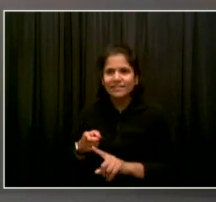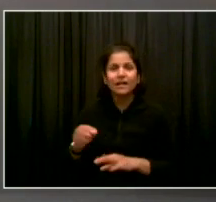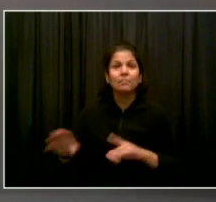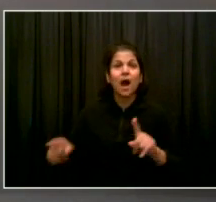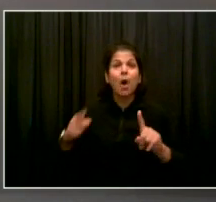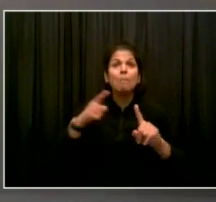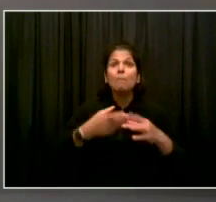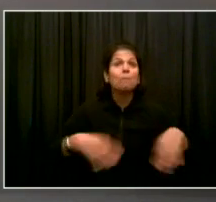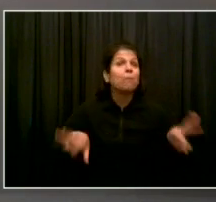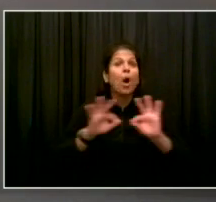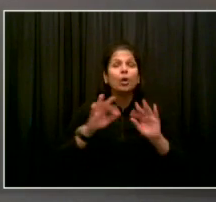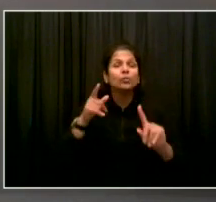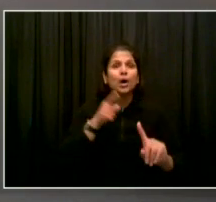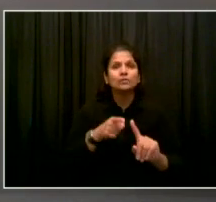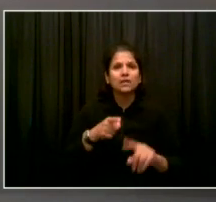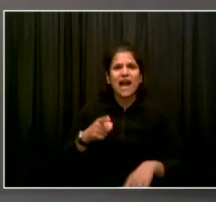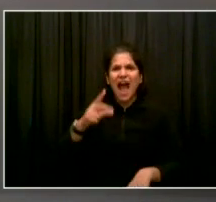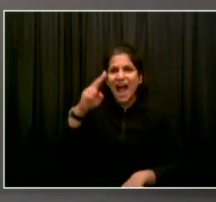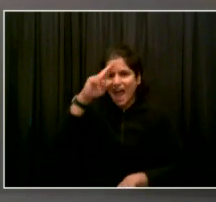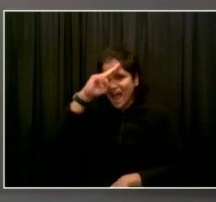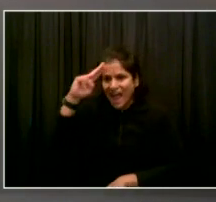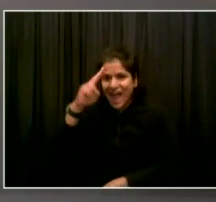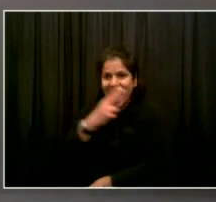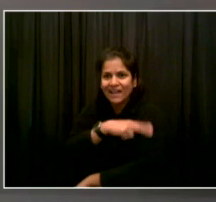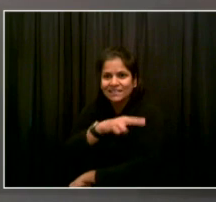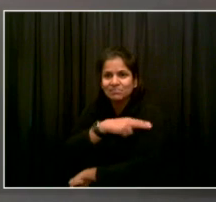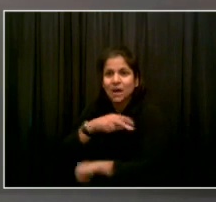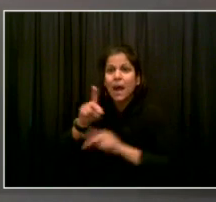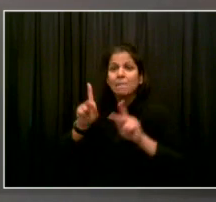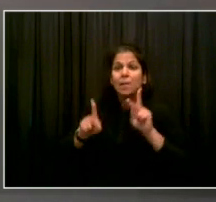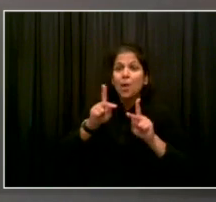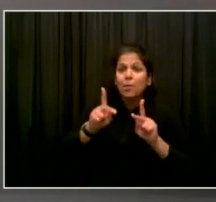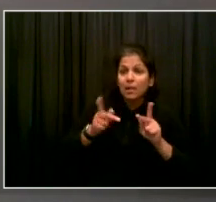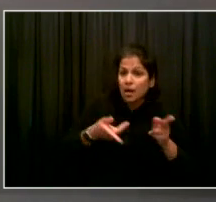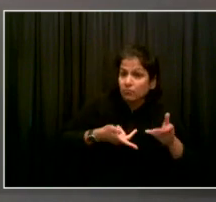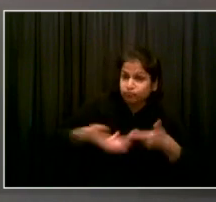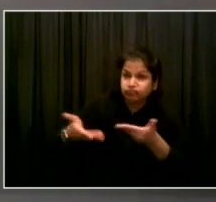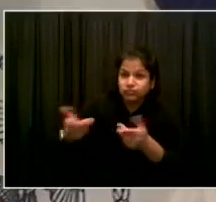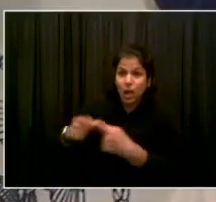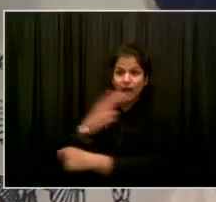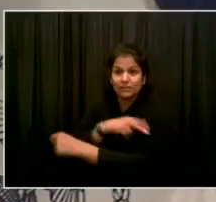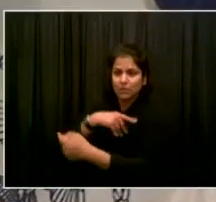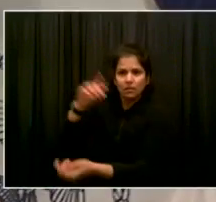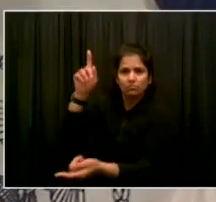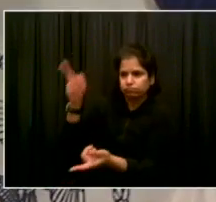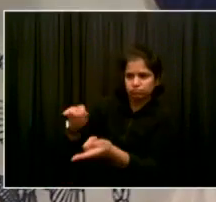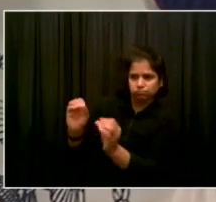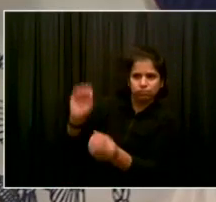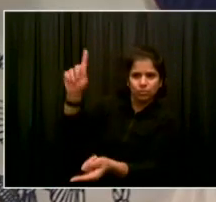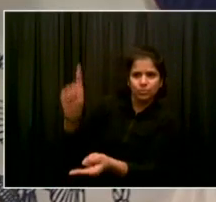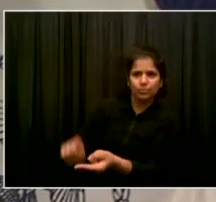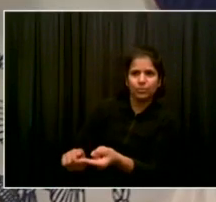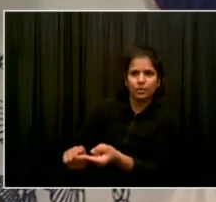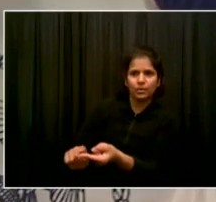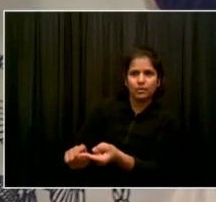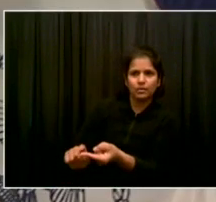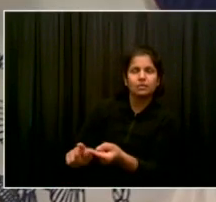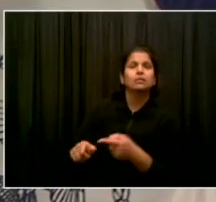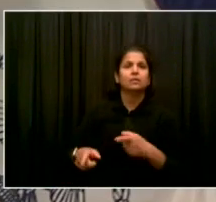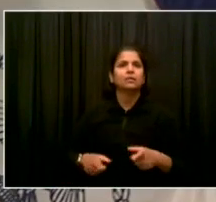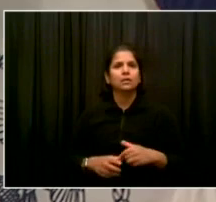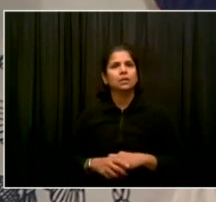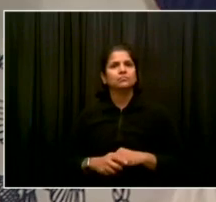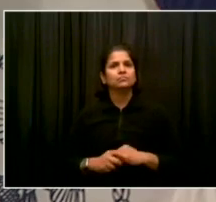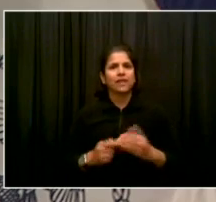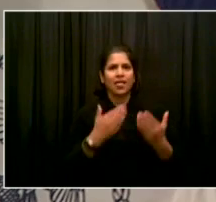care about, and vaccination is how we do that. Thank you, sir. Thank you. Beautifully said, Dr. Katz, and thank you to you and